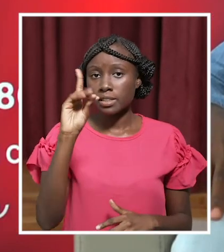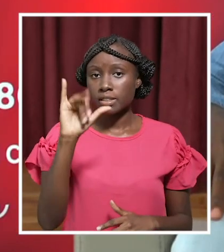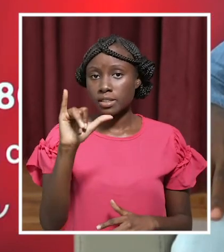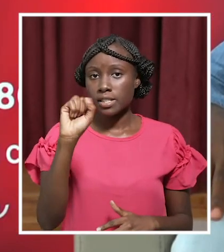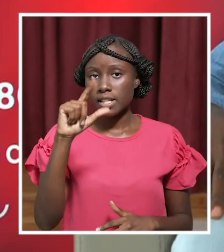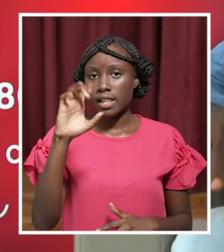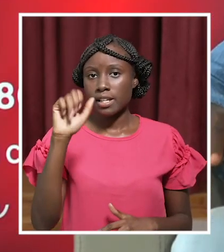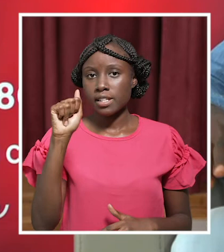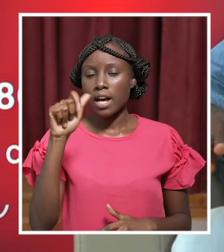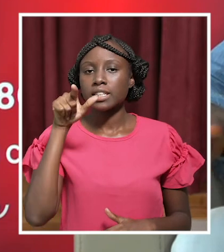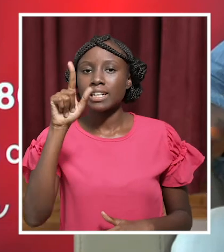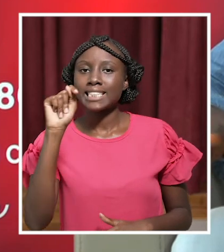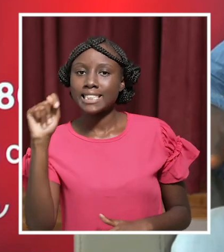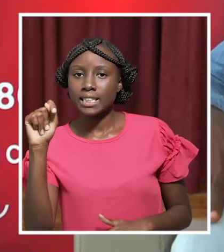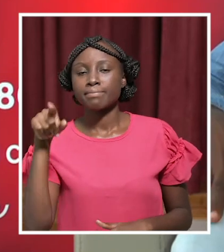dyslexiatt.org,